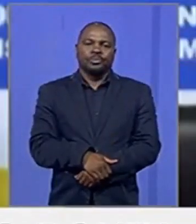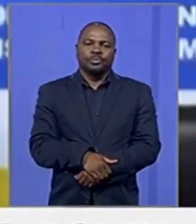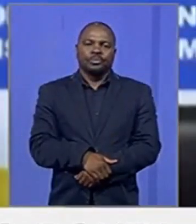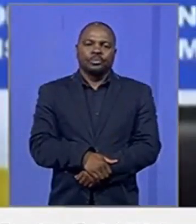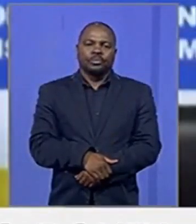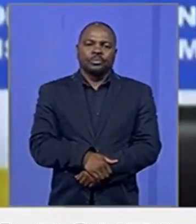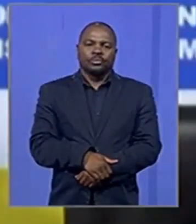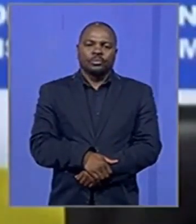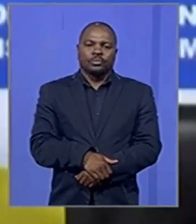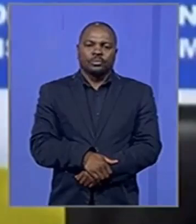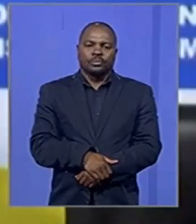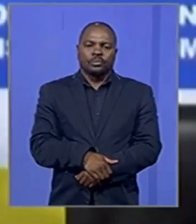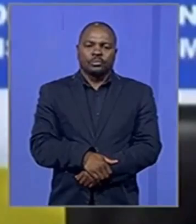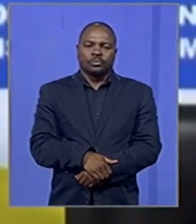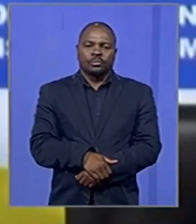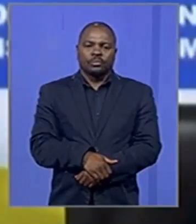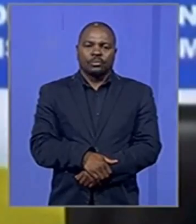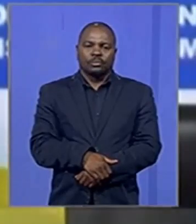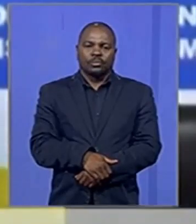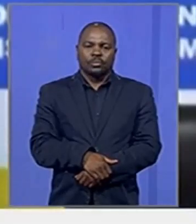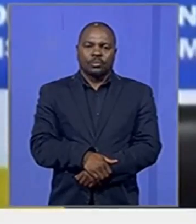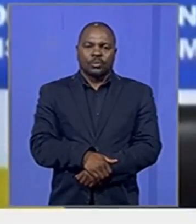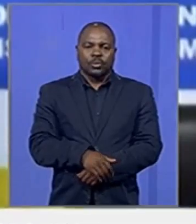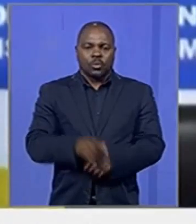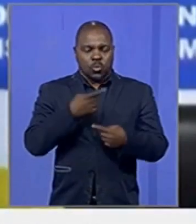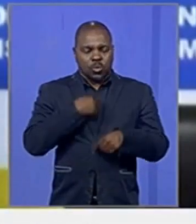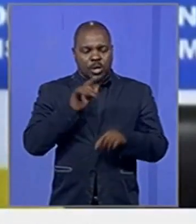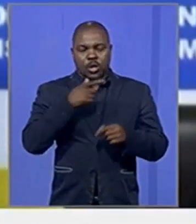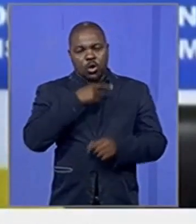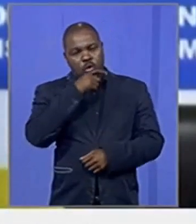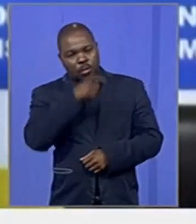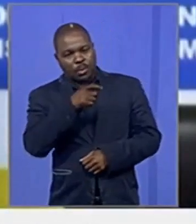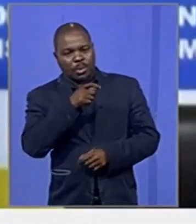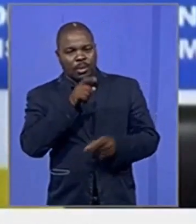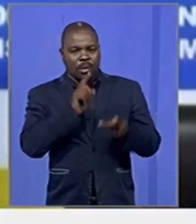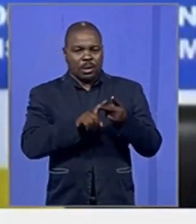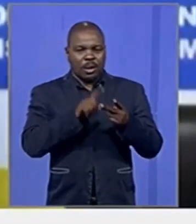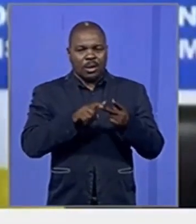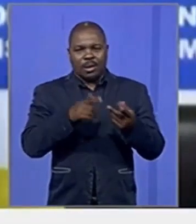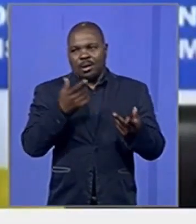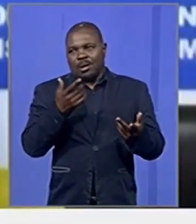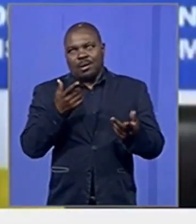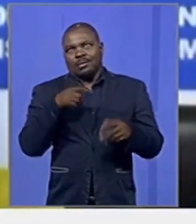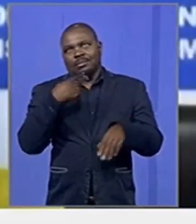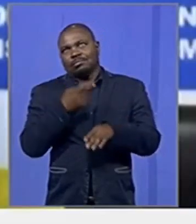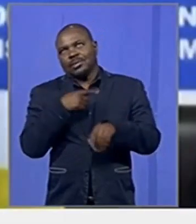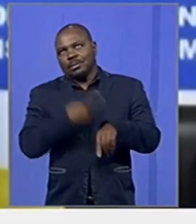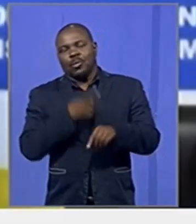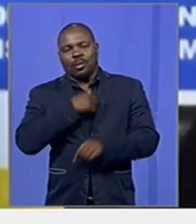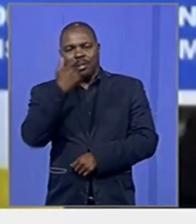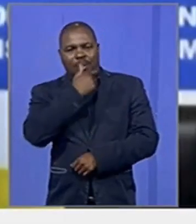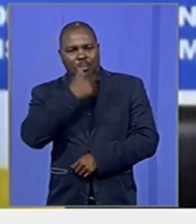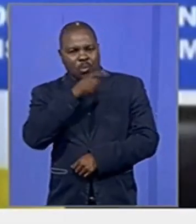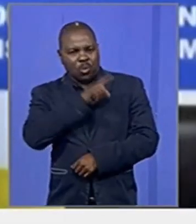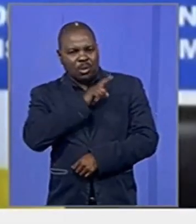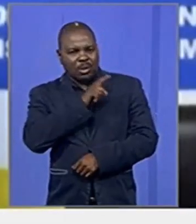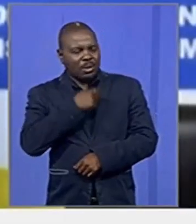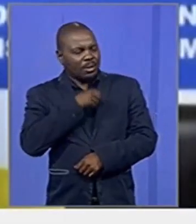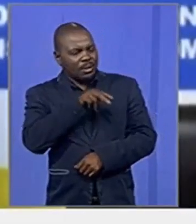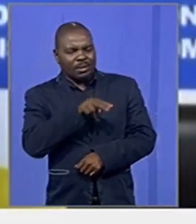The reason we did not comment or answer it, we laughed about it because it is